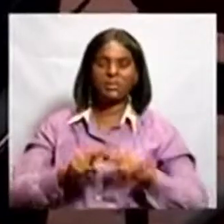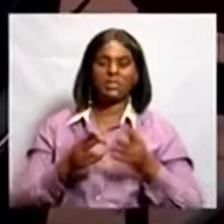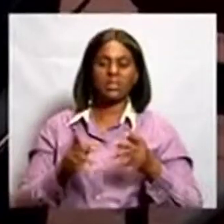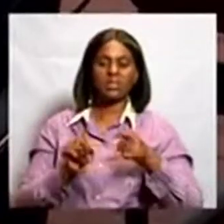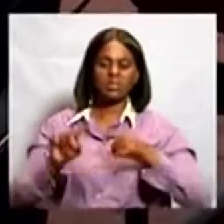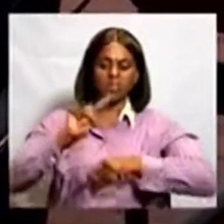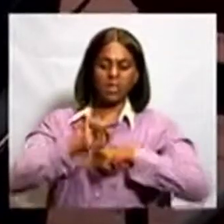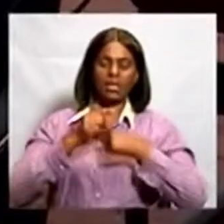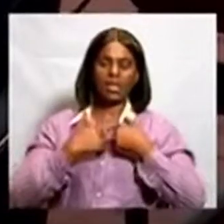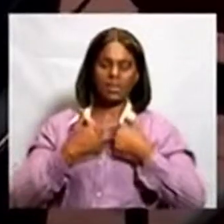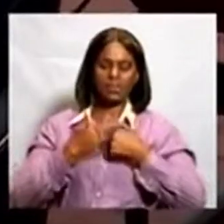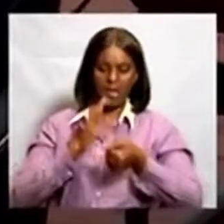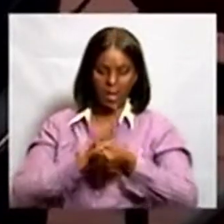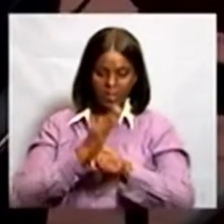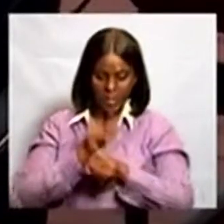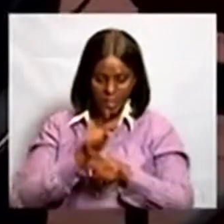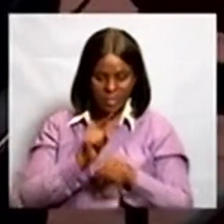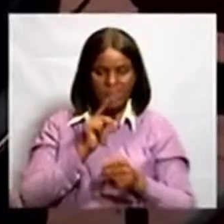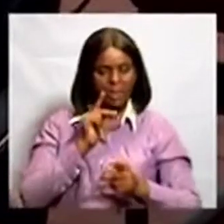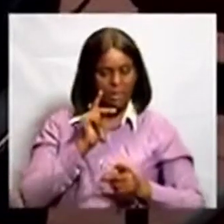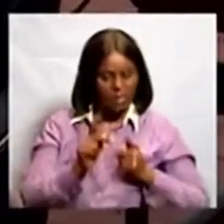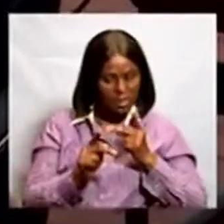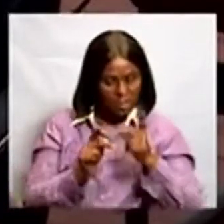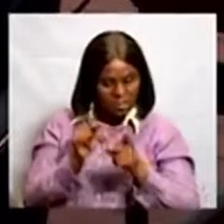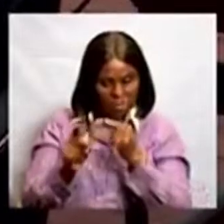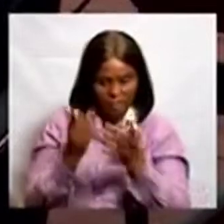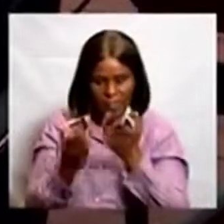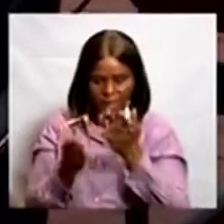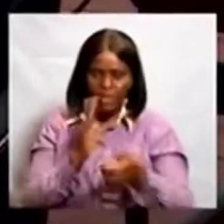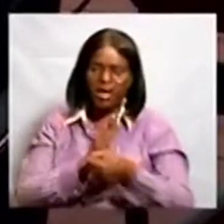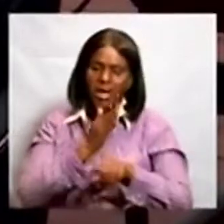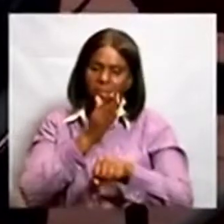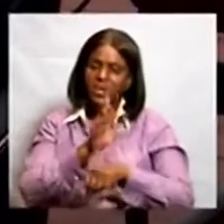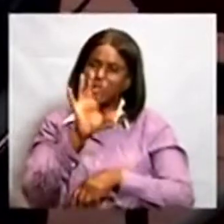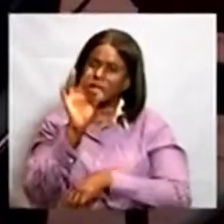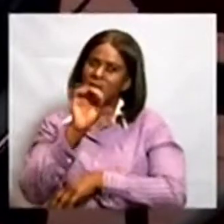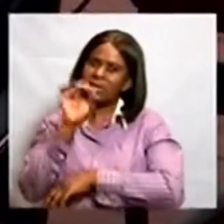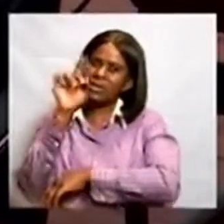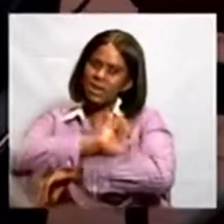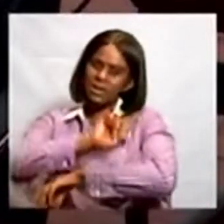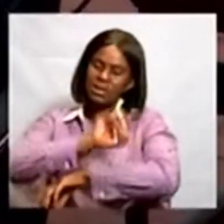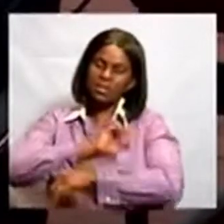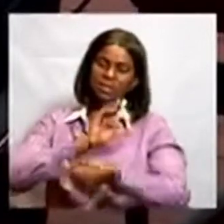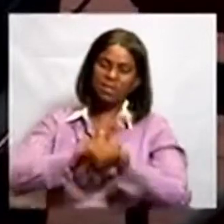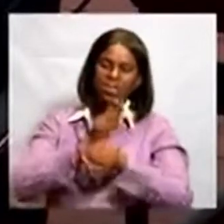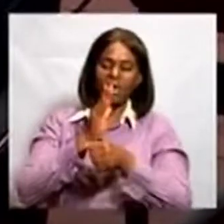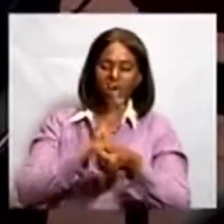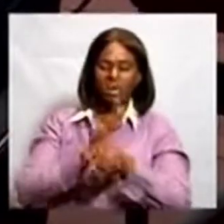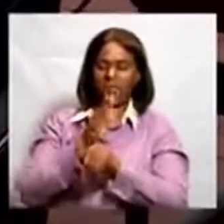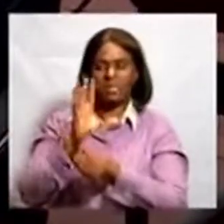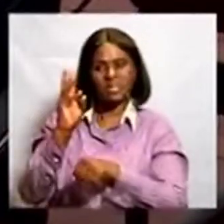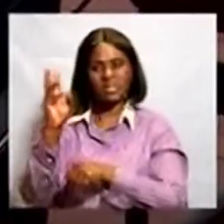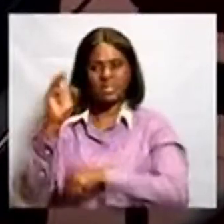today, after this process, maybe after 90 days or after just 6